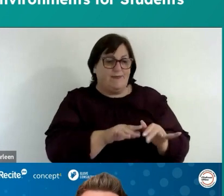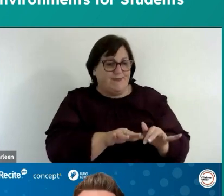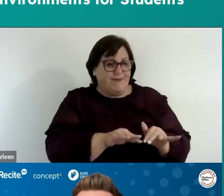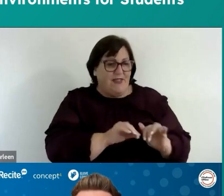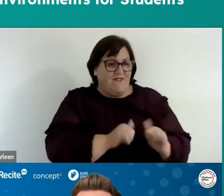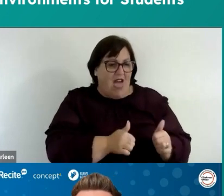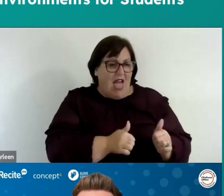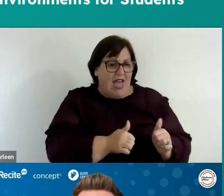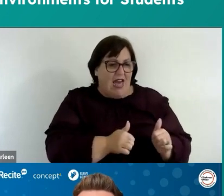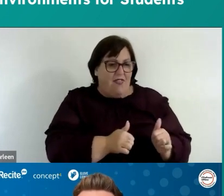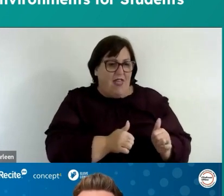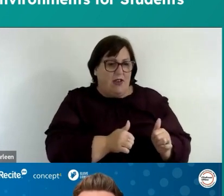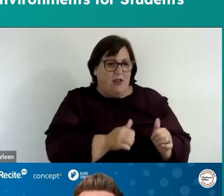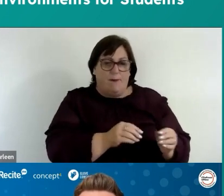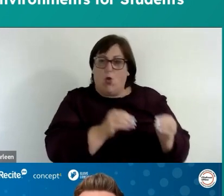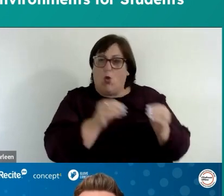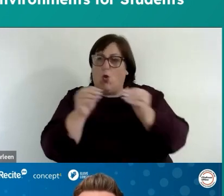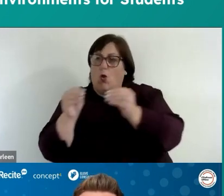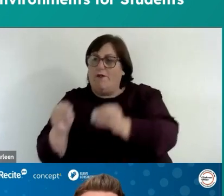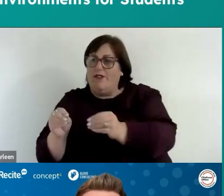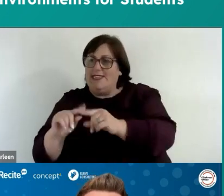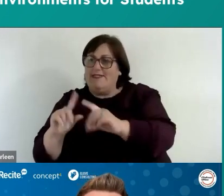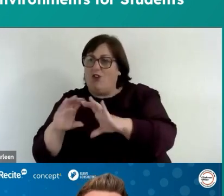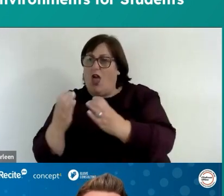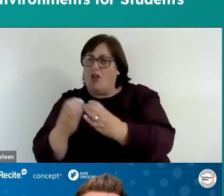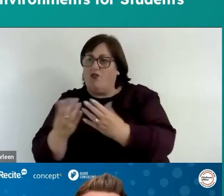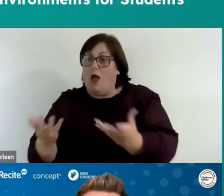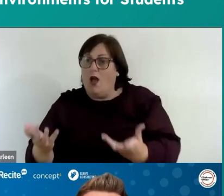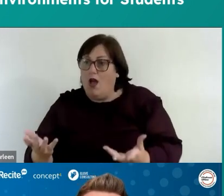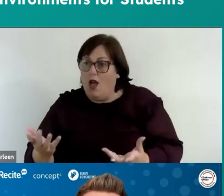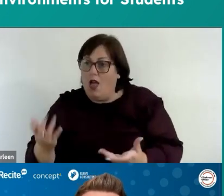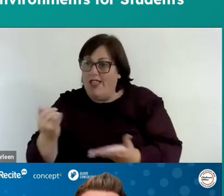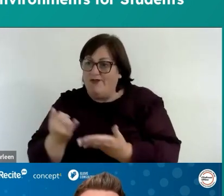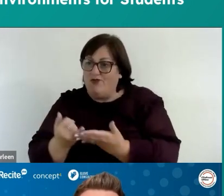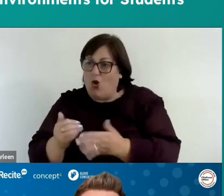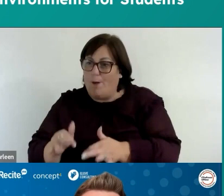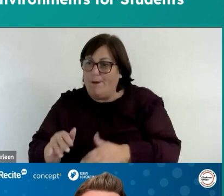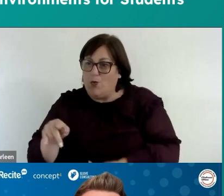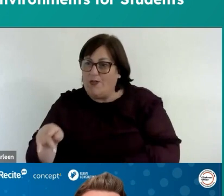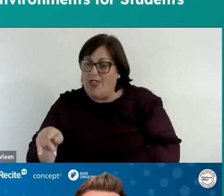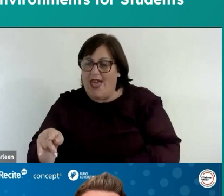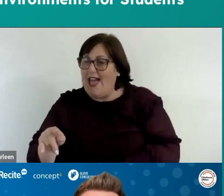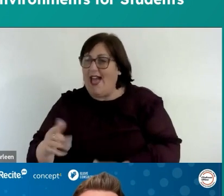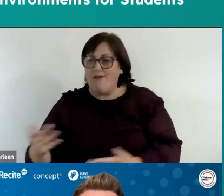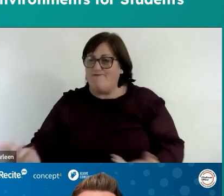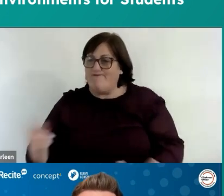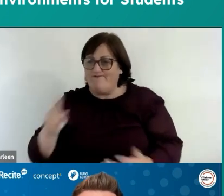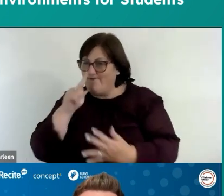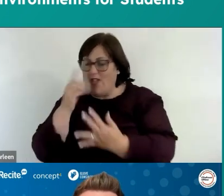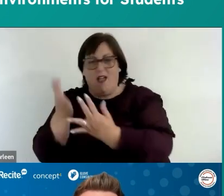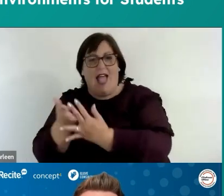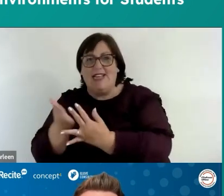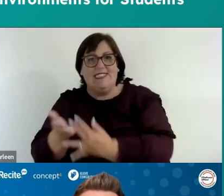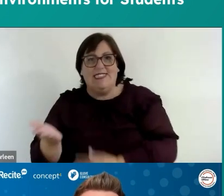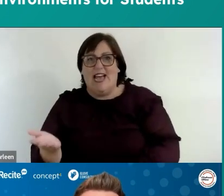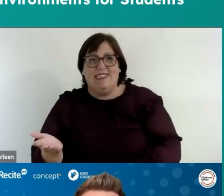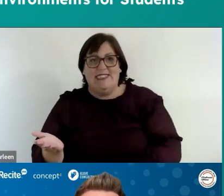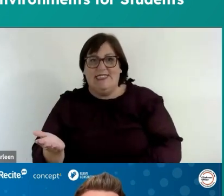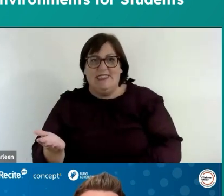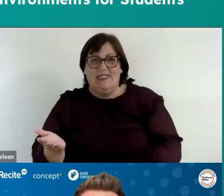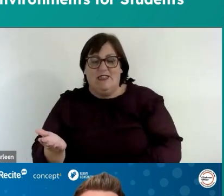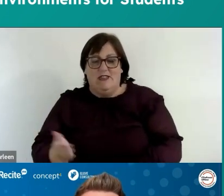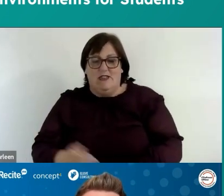from him. So through friends and a business idea, came up with putting the emphasis